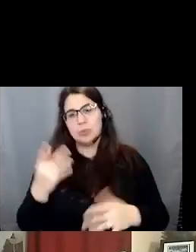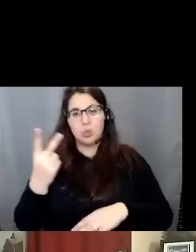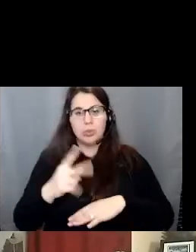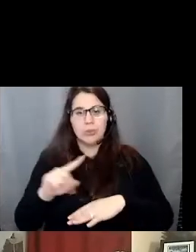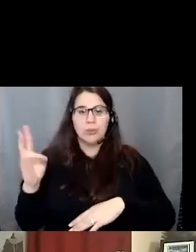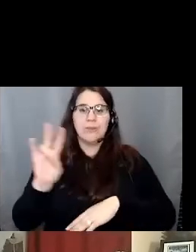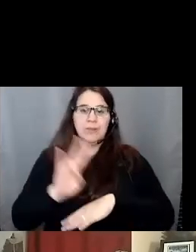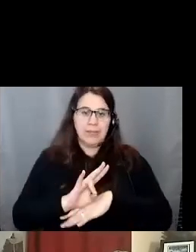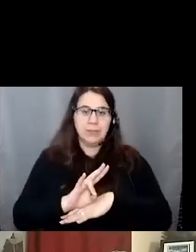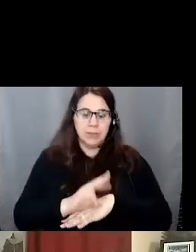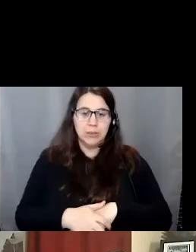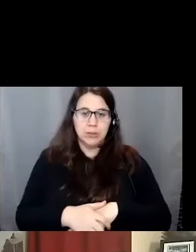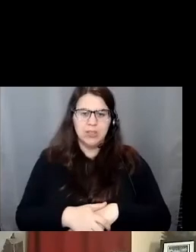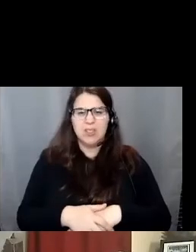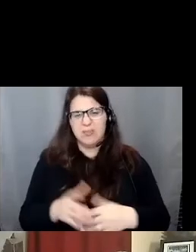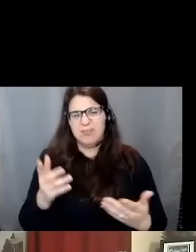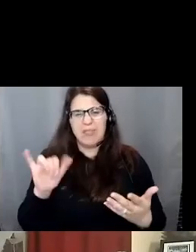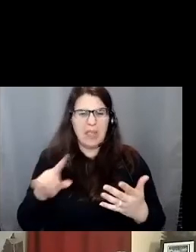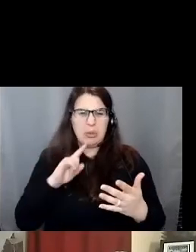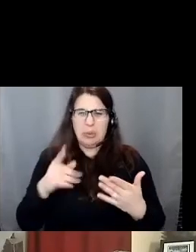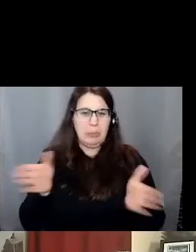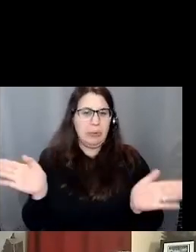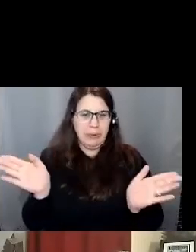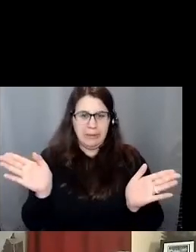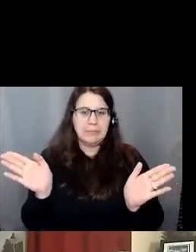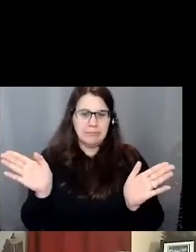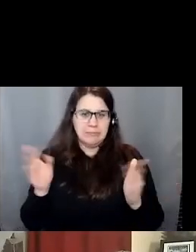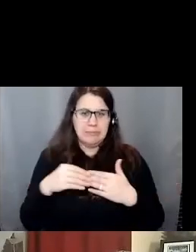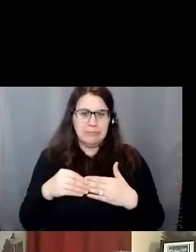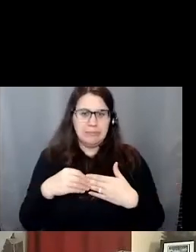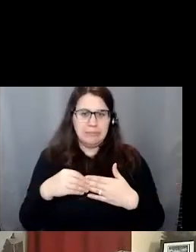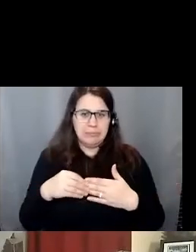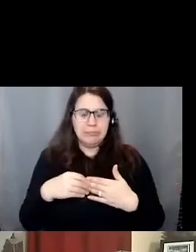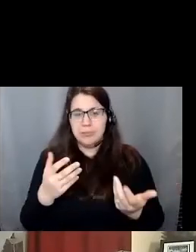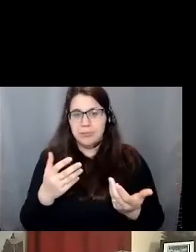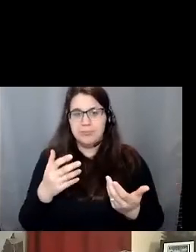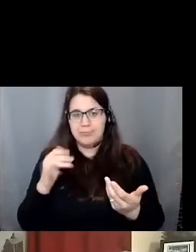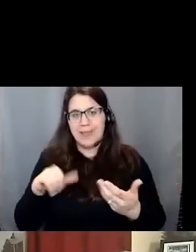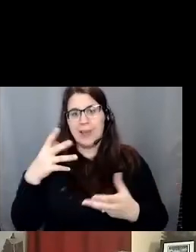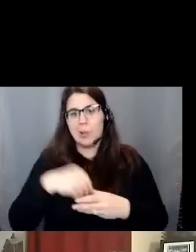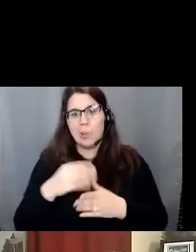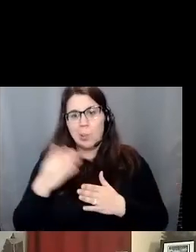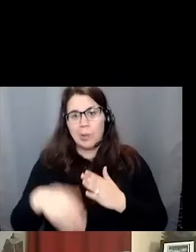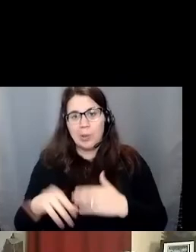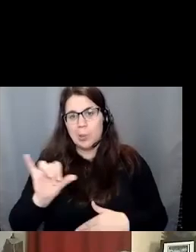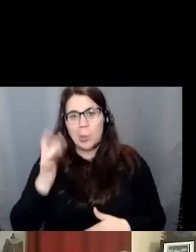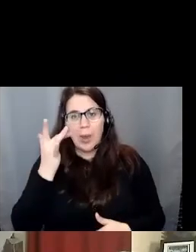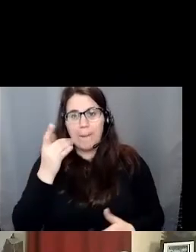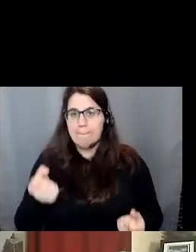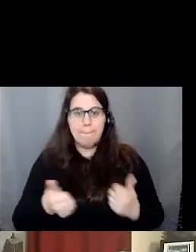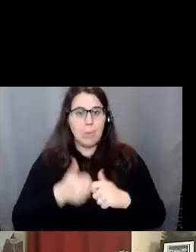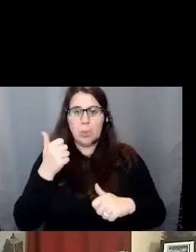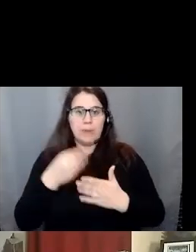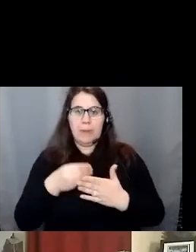days. That's a very liberal time frame, partially to also include weekends because most money is not